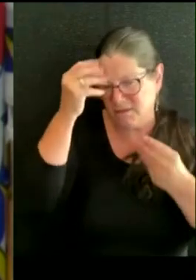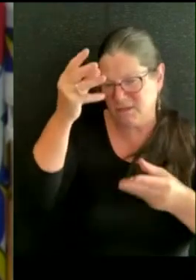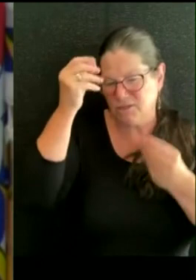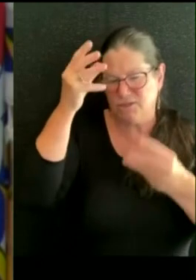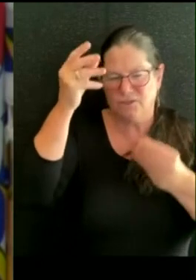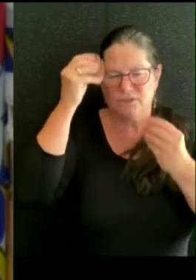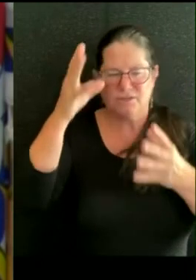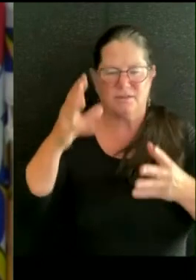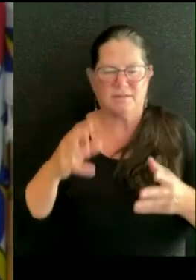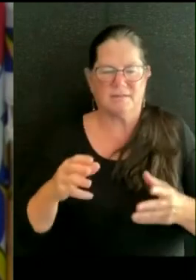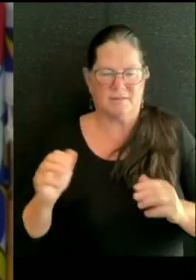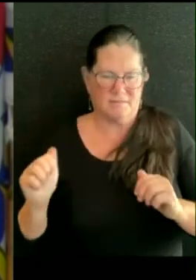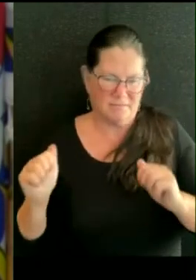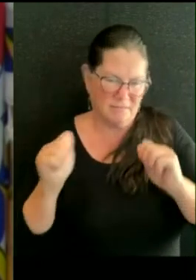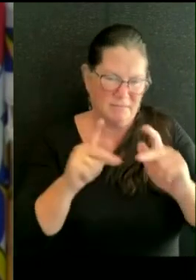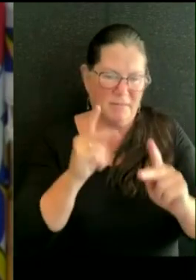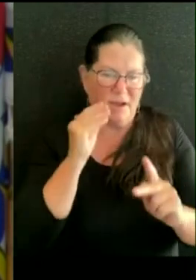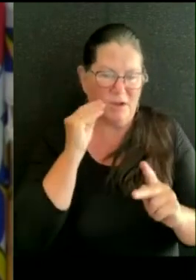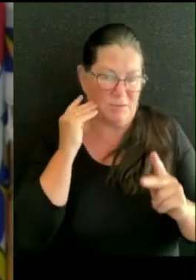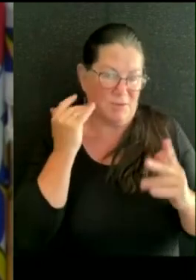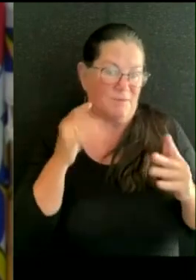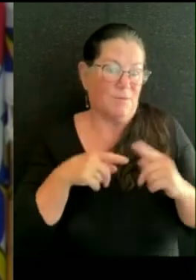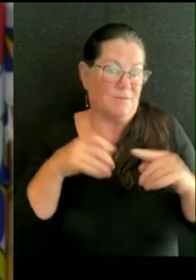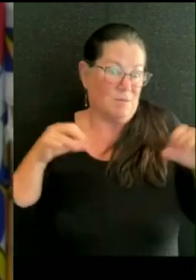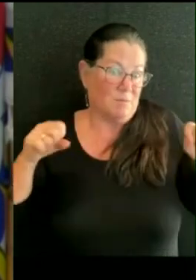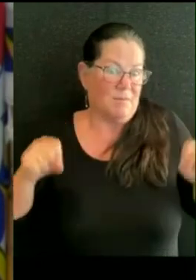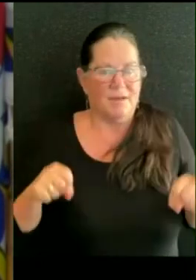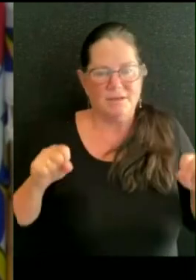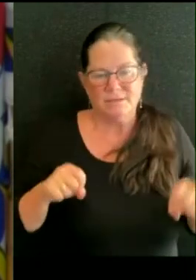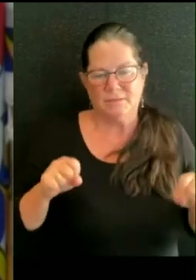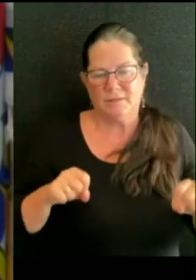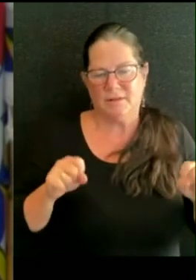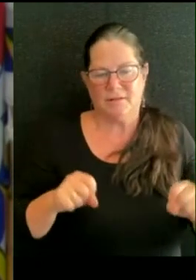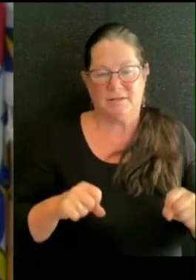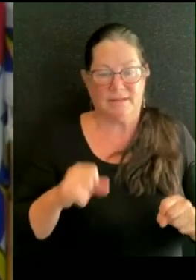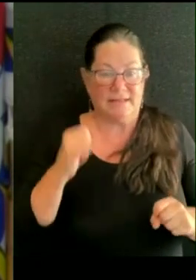home isn't an option, then making sure you have the right supports.